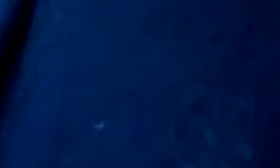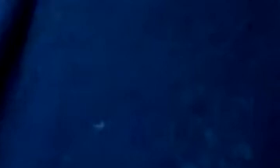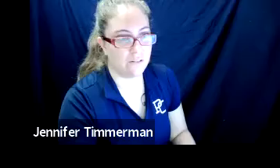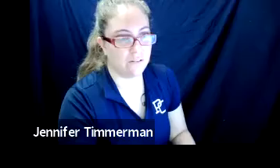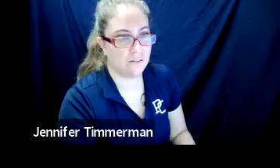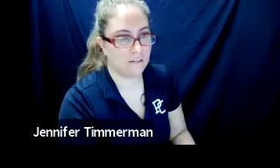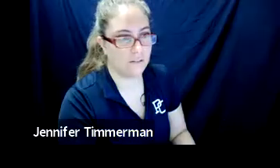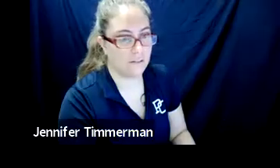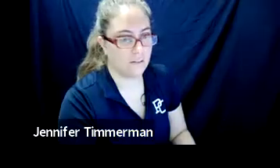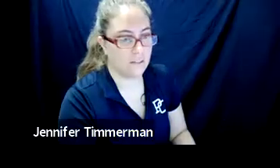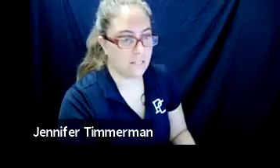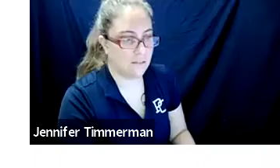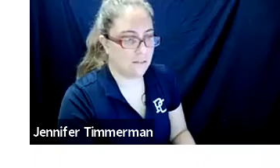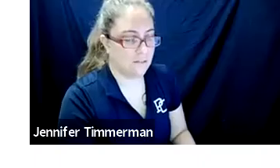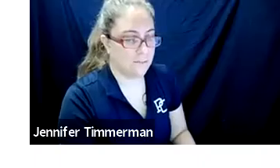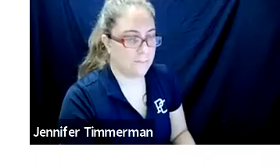screen around.